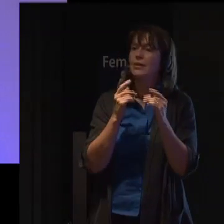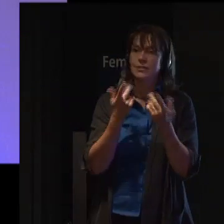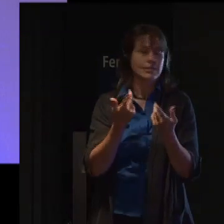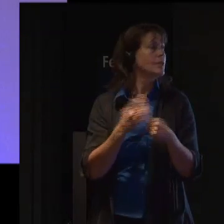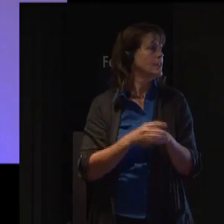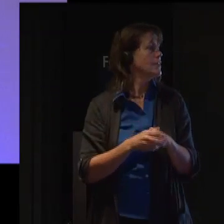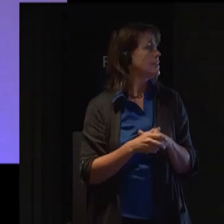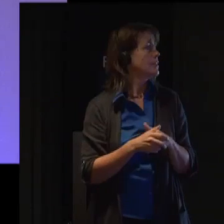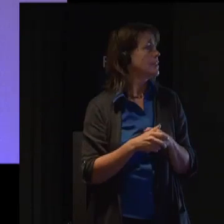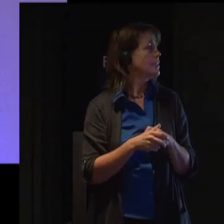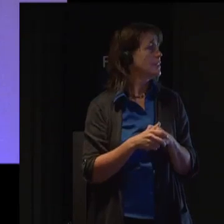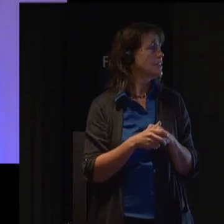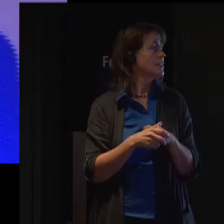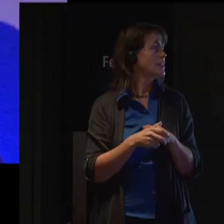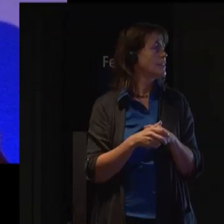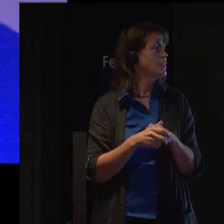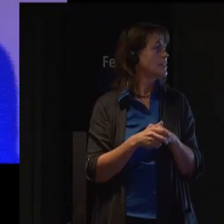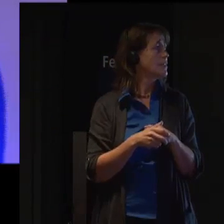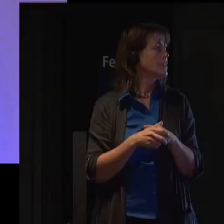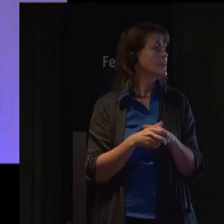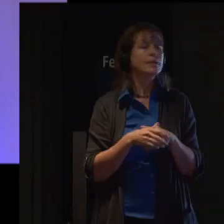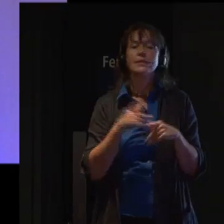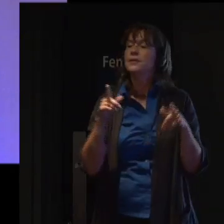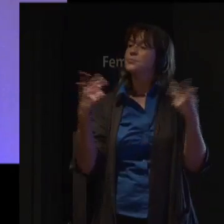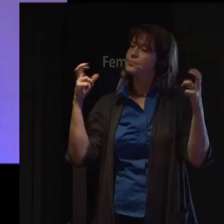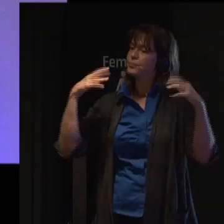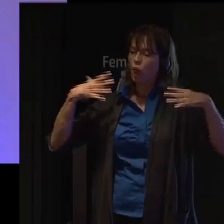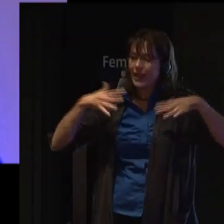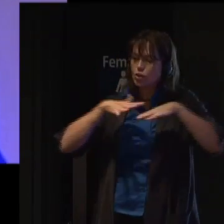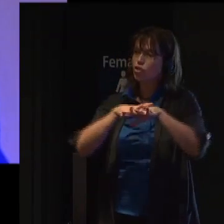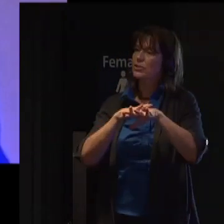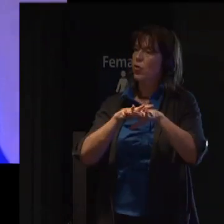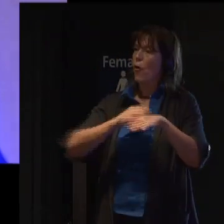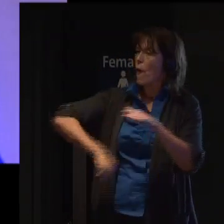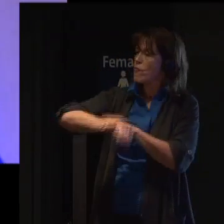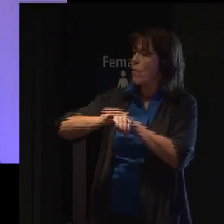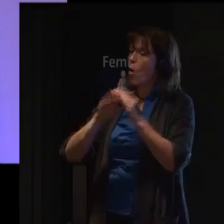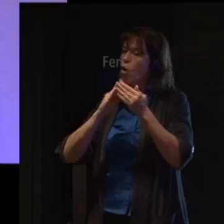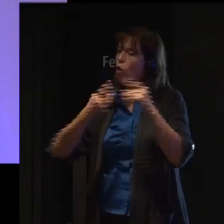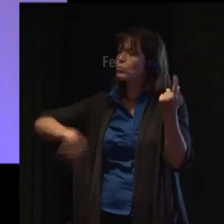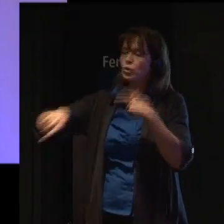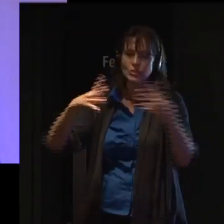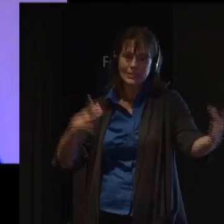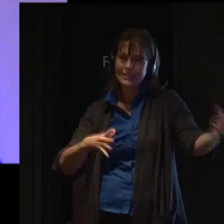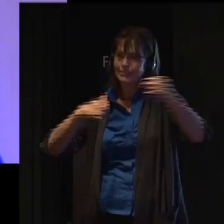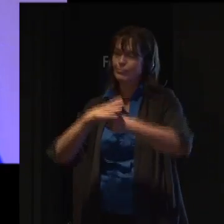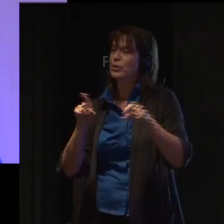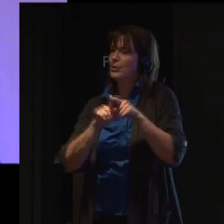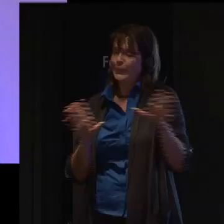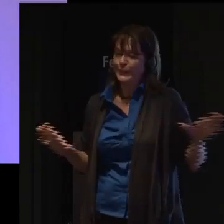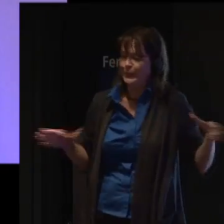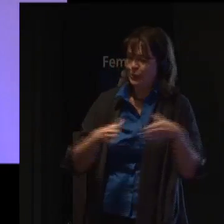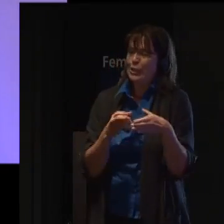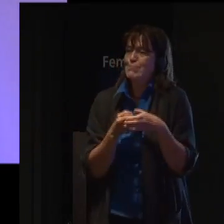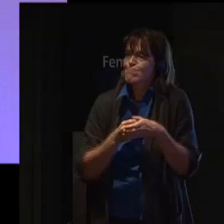self-confidence. And the most important thing, we do an integration in the football community. It's a kind of team building.